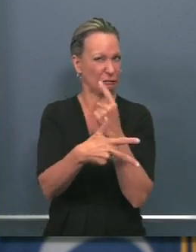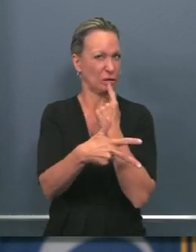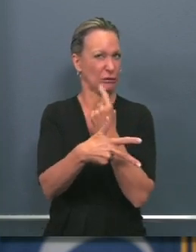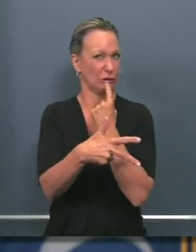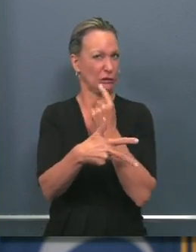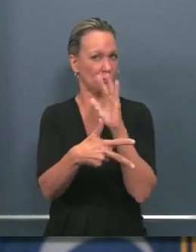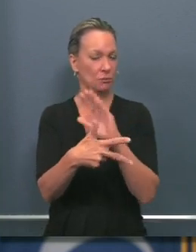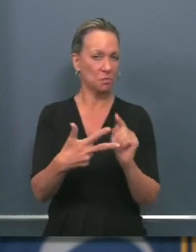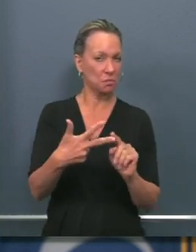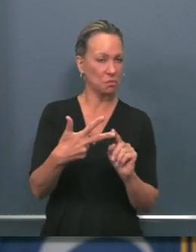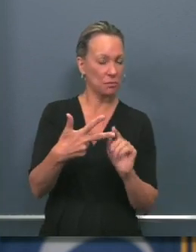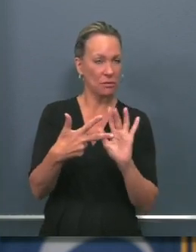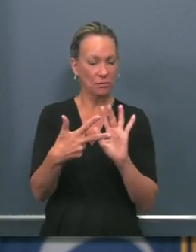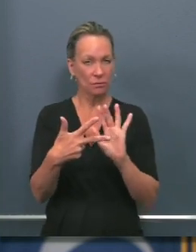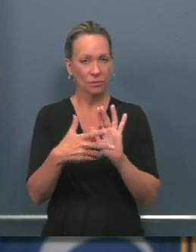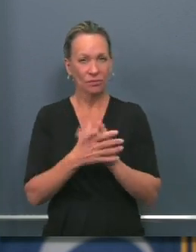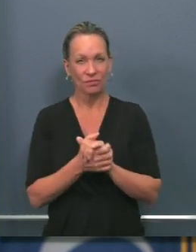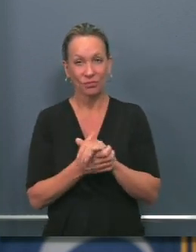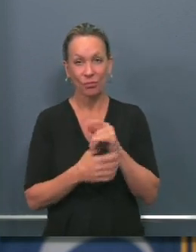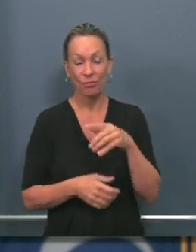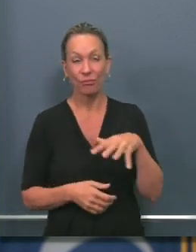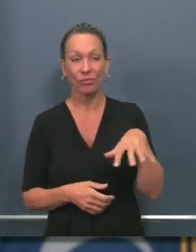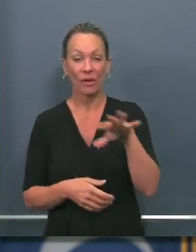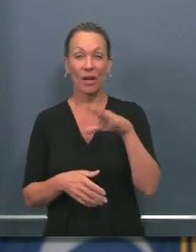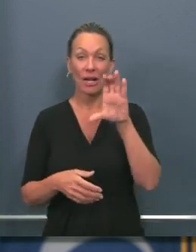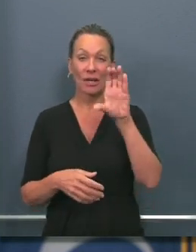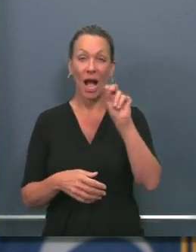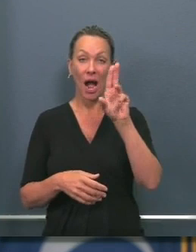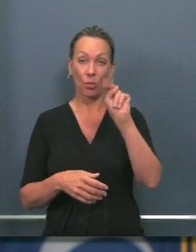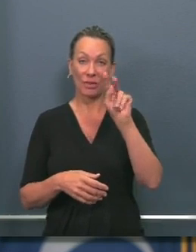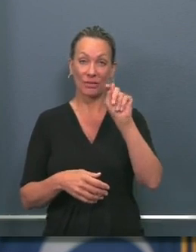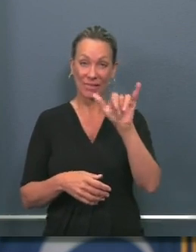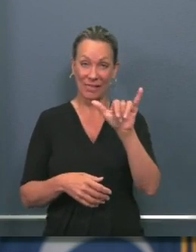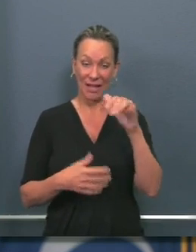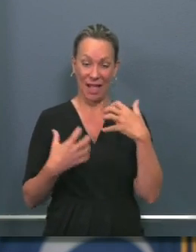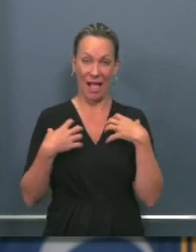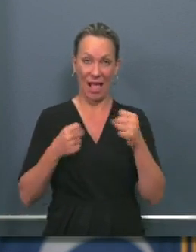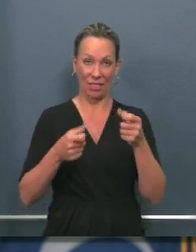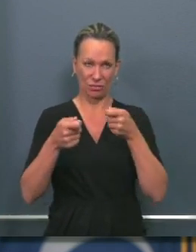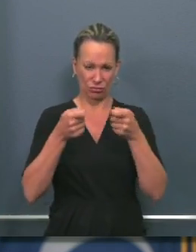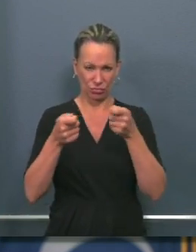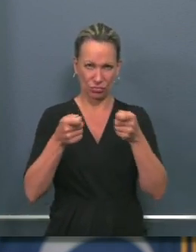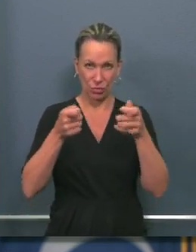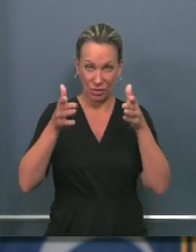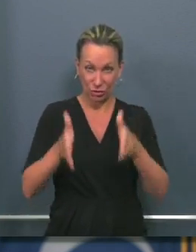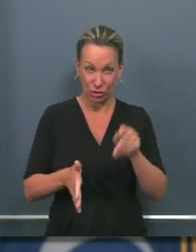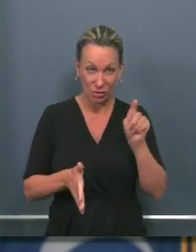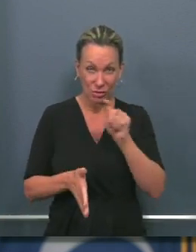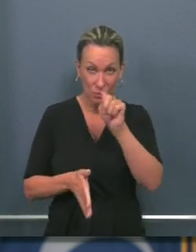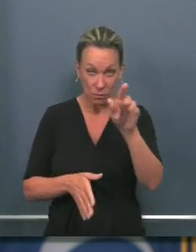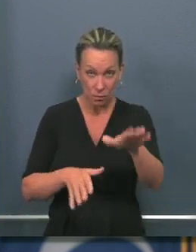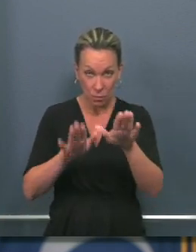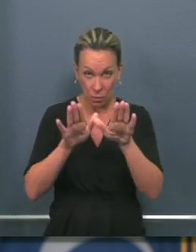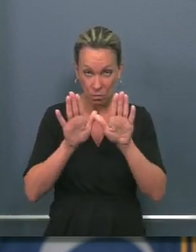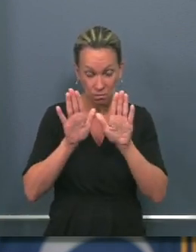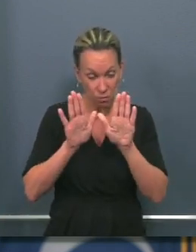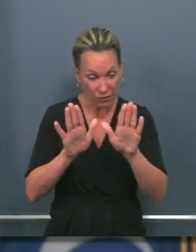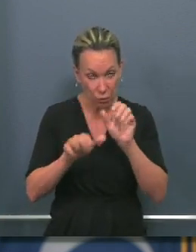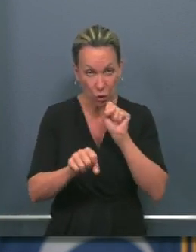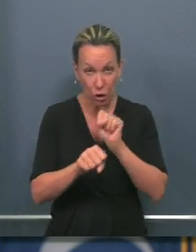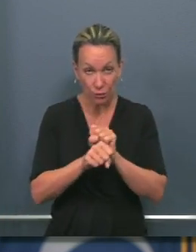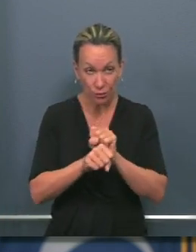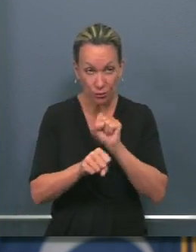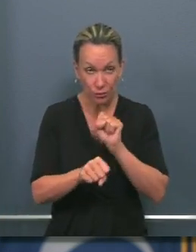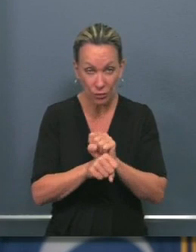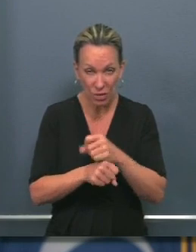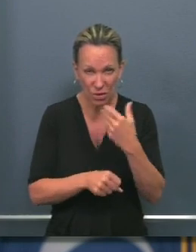thank the county health directors for their extraordinary job in helping advise us, counsel us, and work with us through